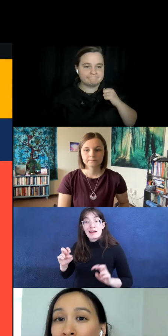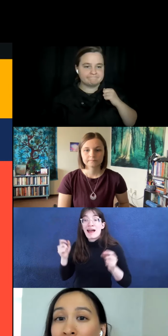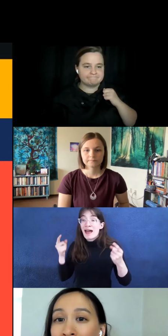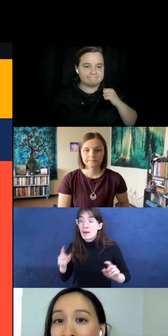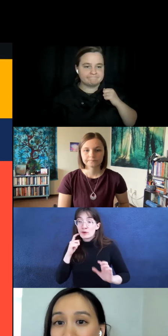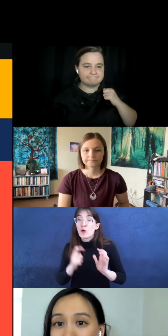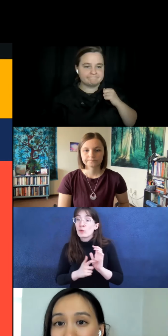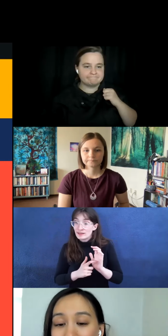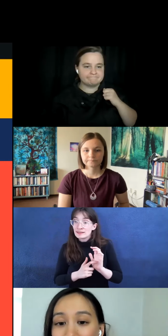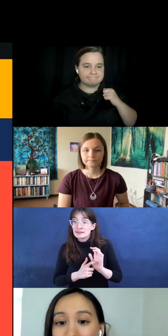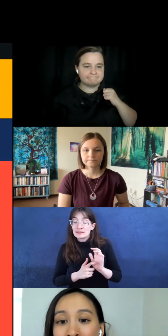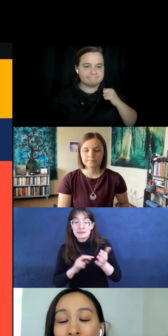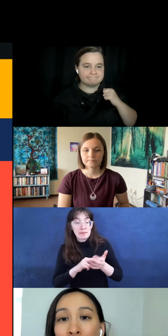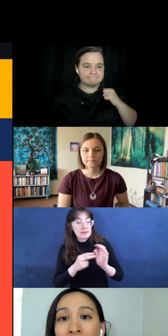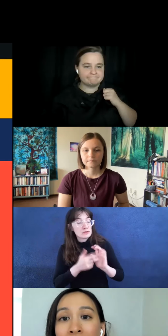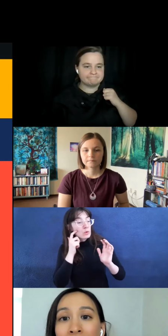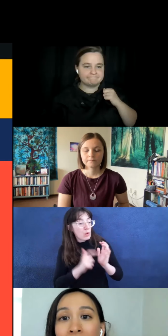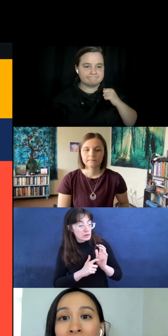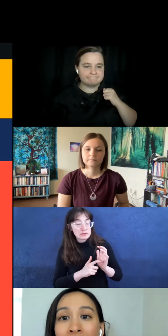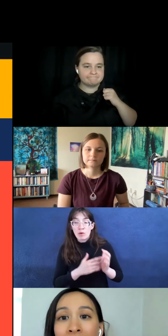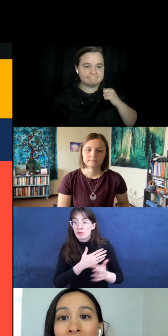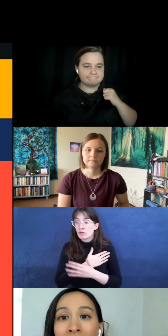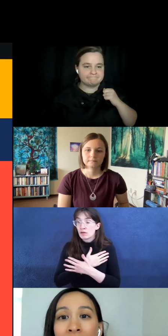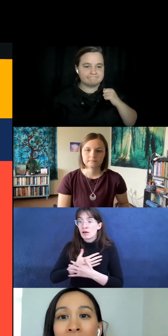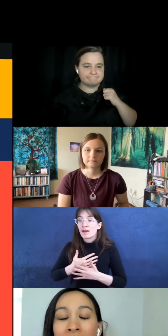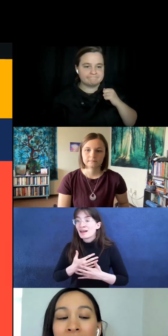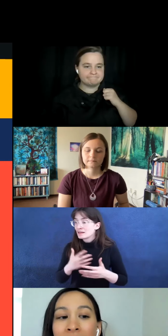a softening. So it's like